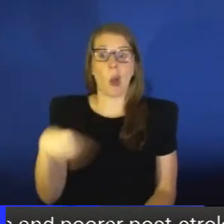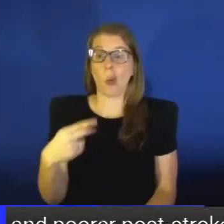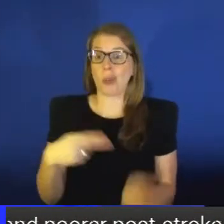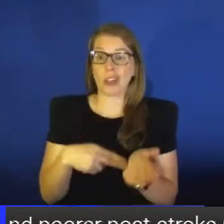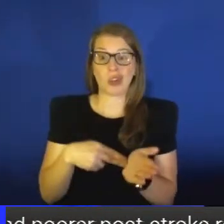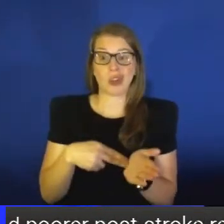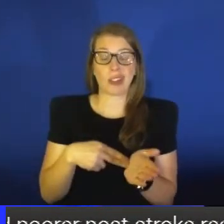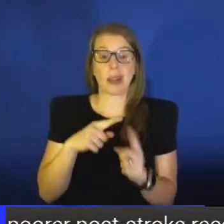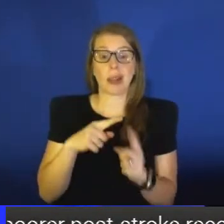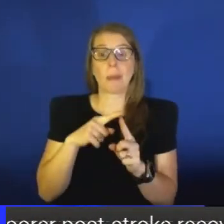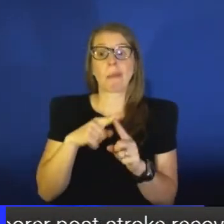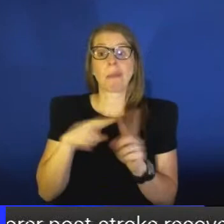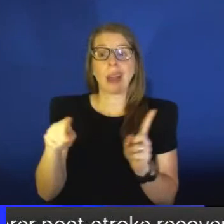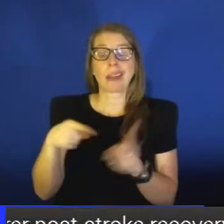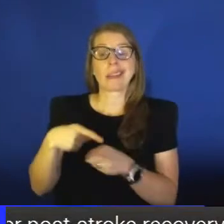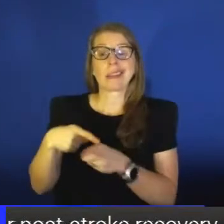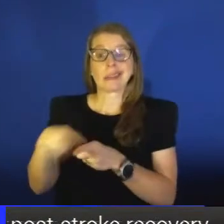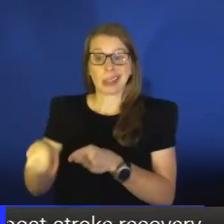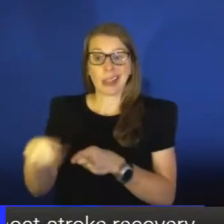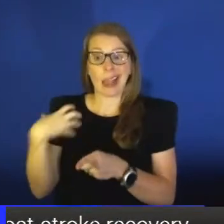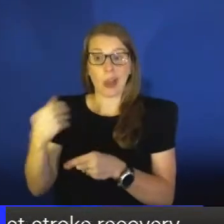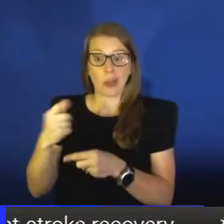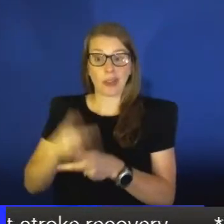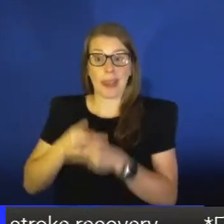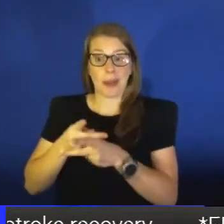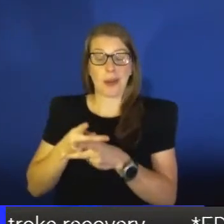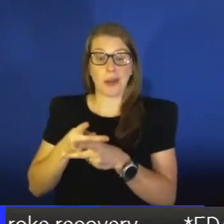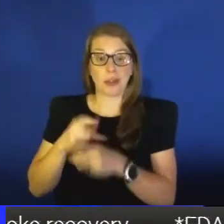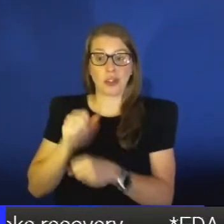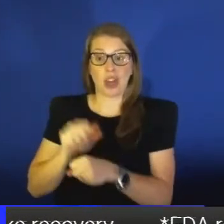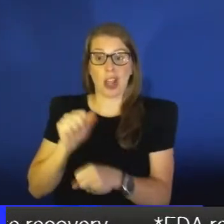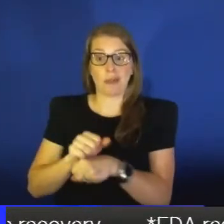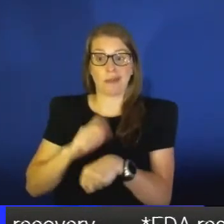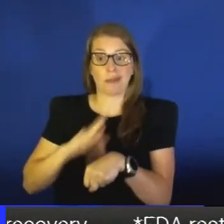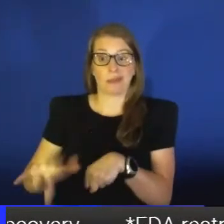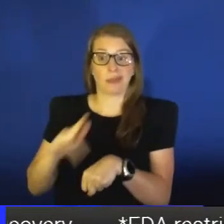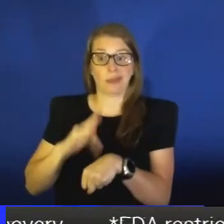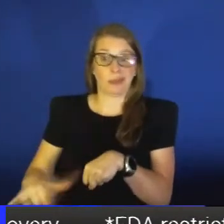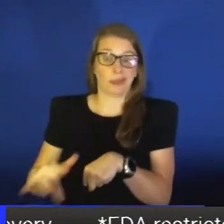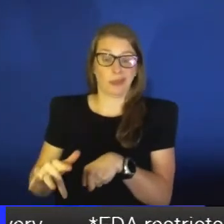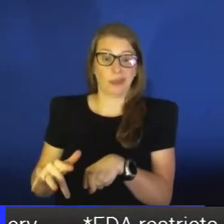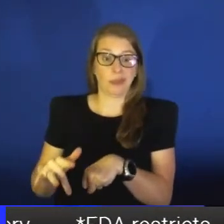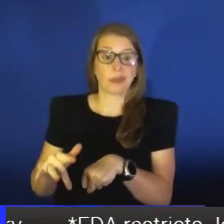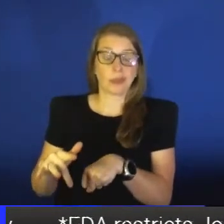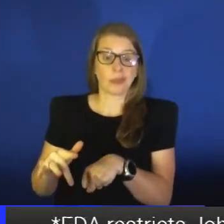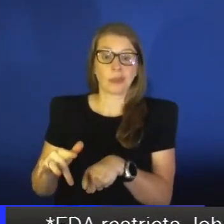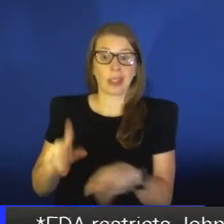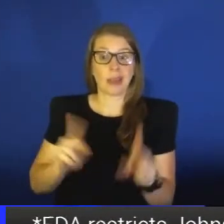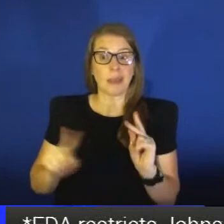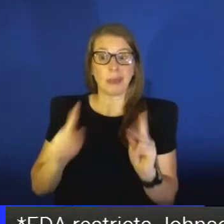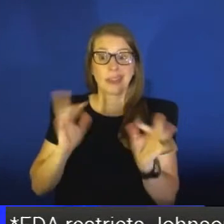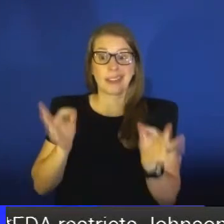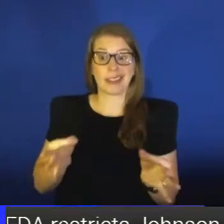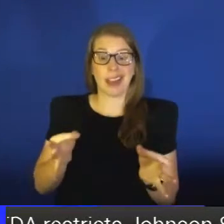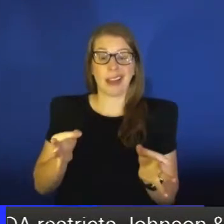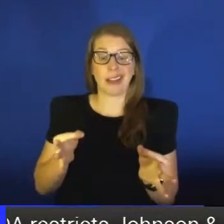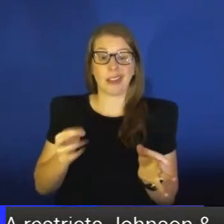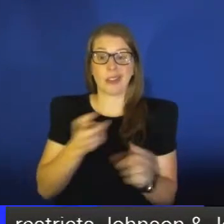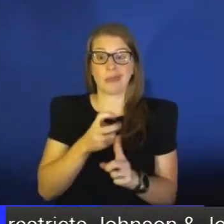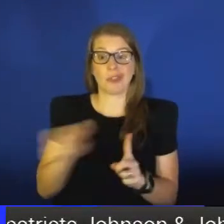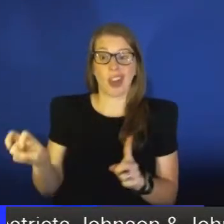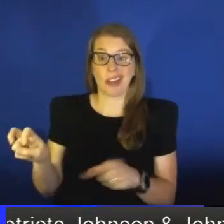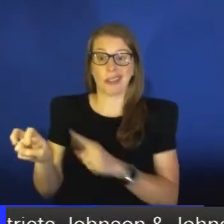healthcare positions throughout the entire healthcare industry, is that people are deciding to do something different because